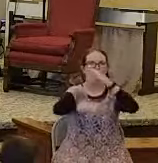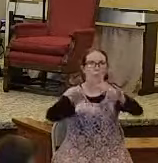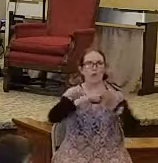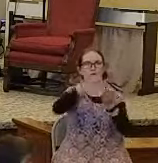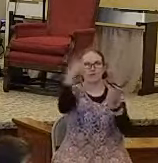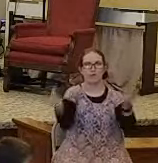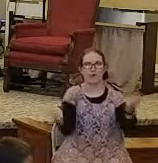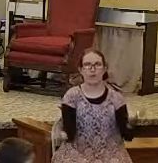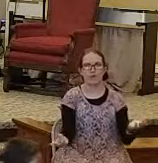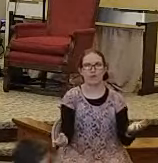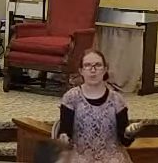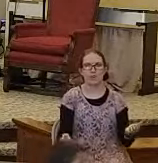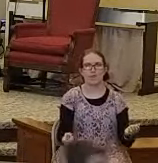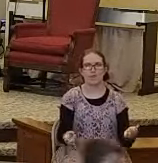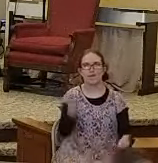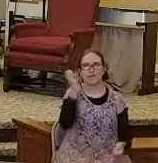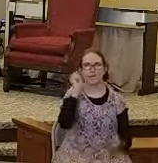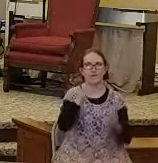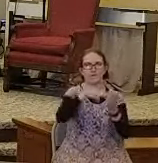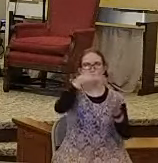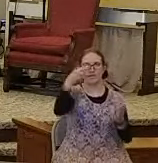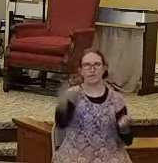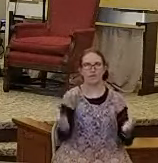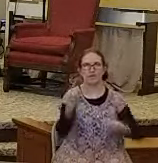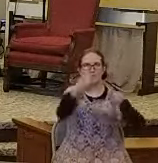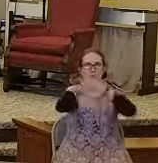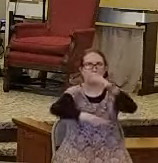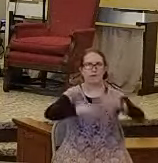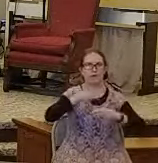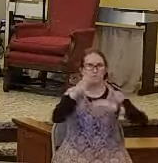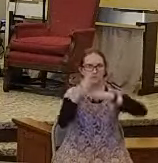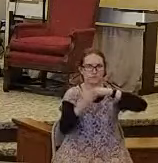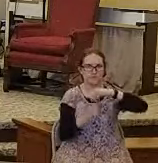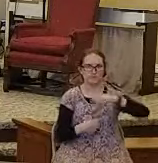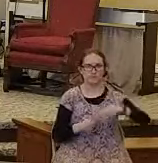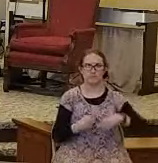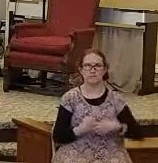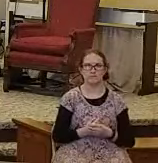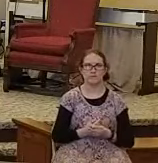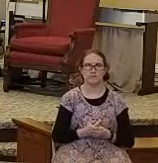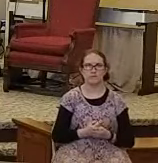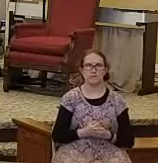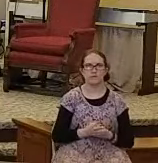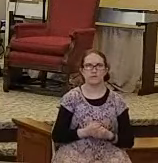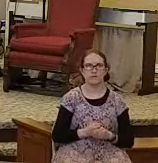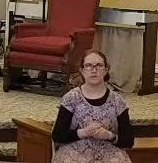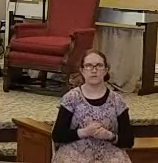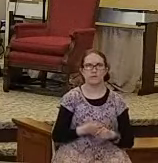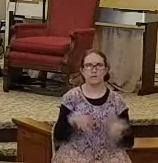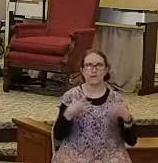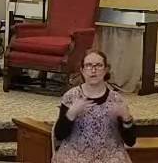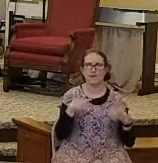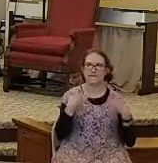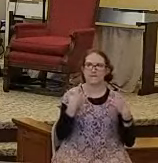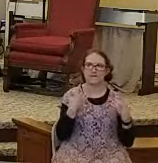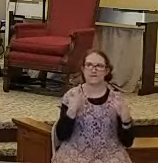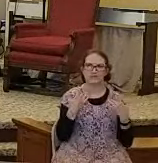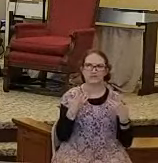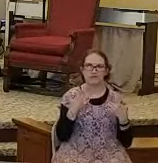falling apart. Amen. It was falling apart. My world was upside down. Amen. Seemed like I felt